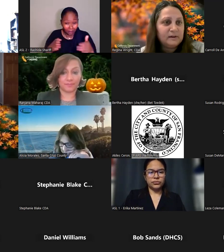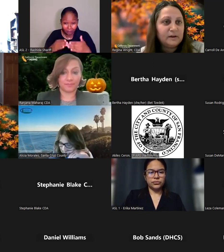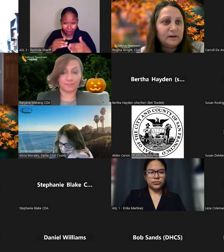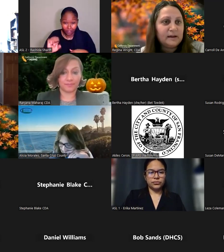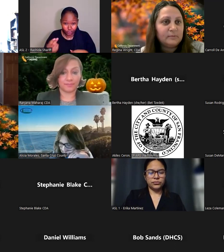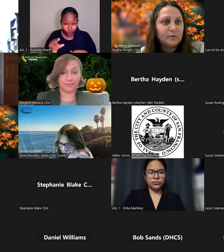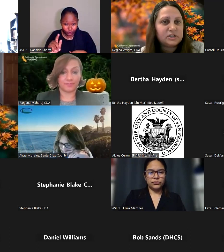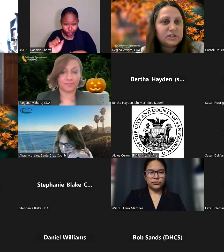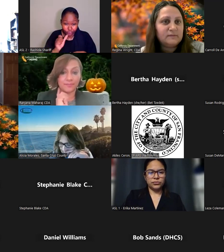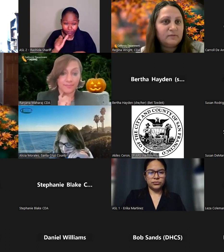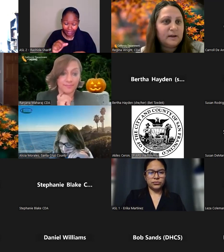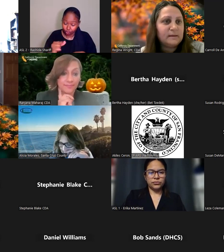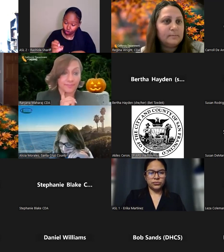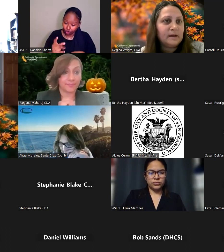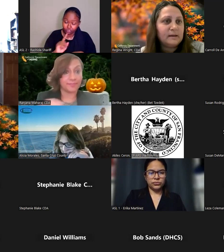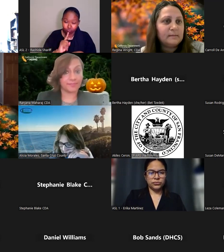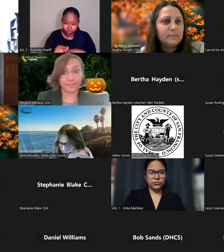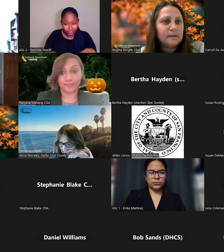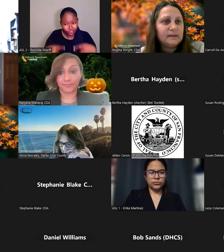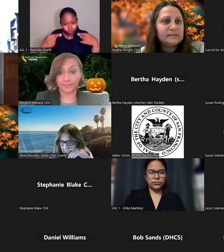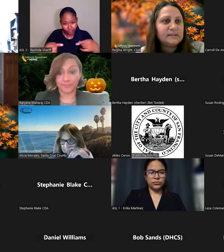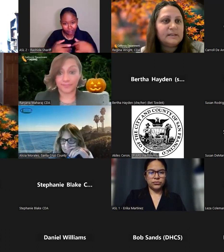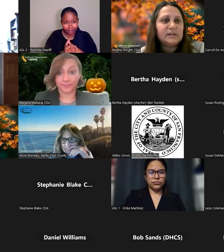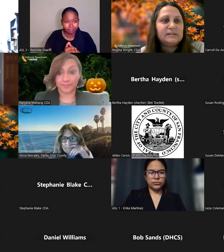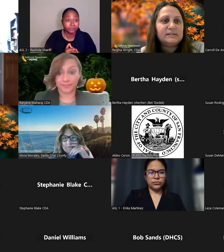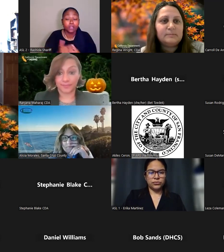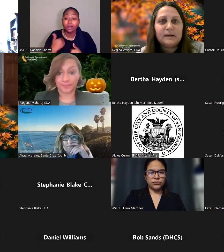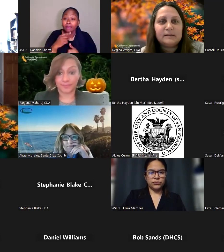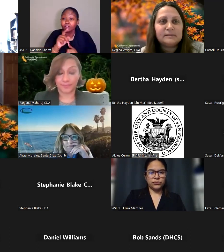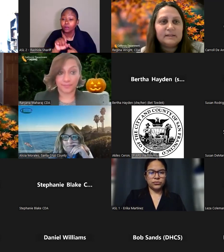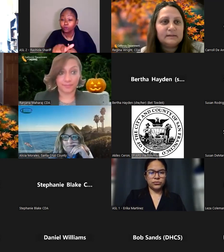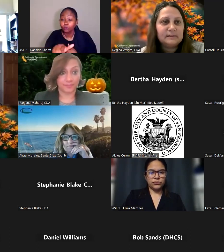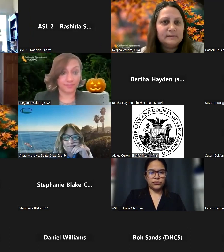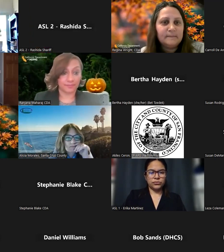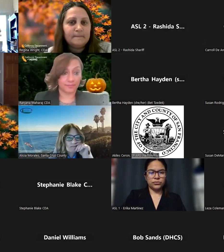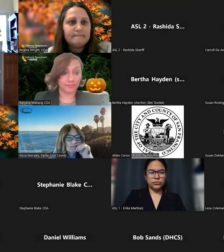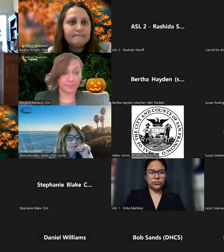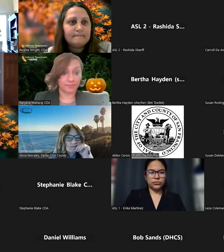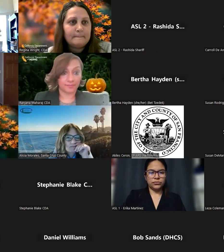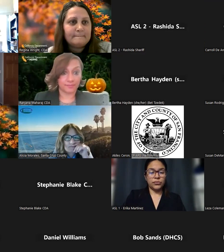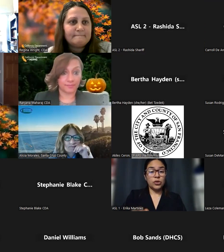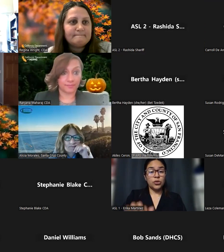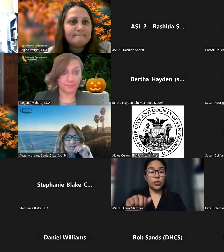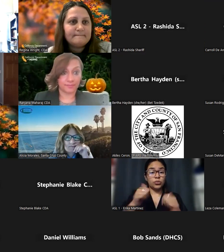we have another question from says EDJCC panelist link.